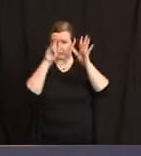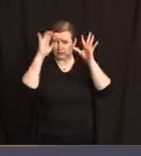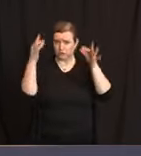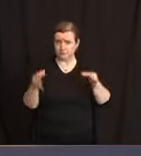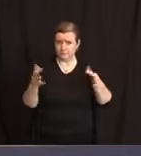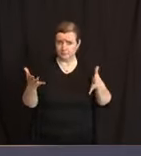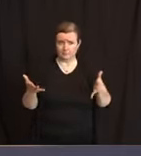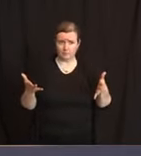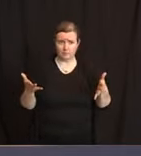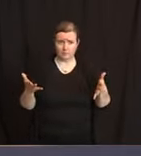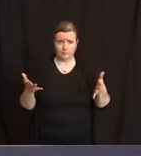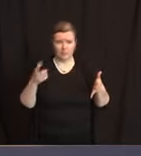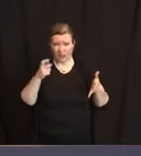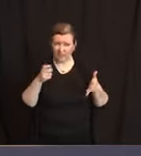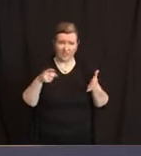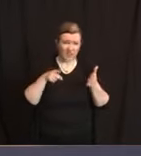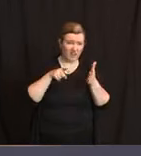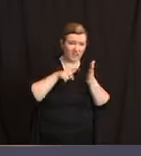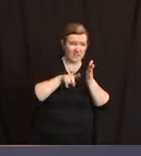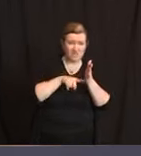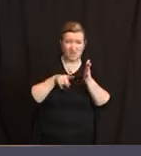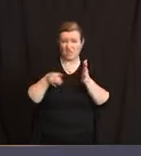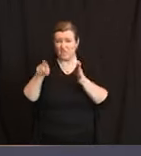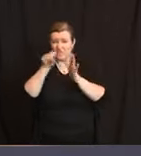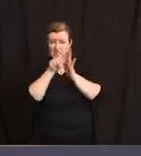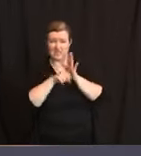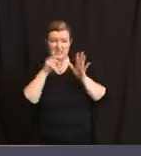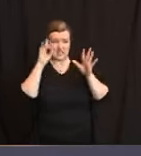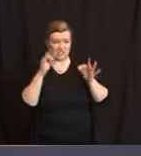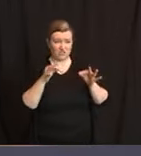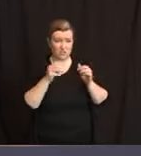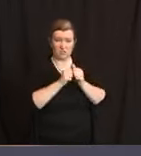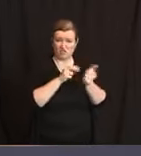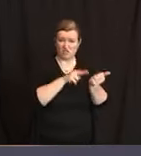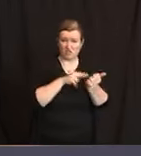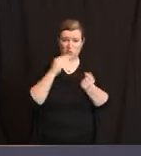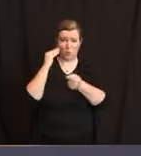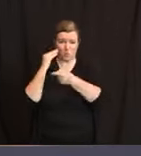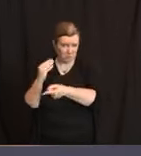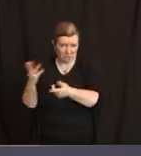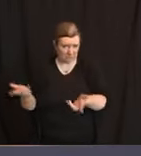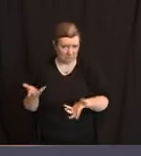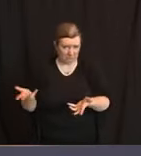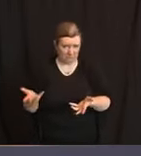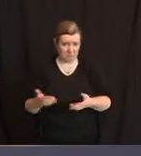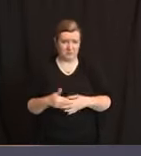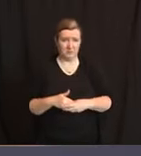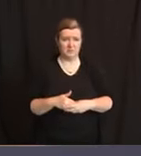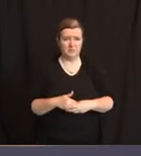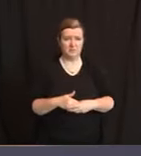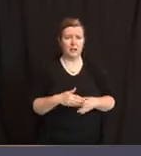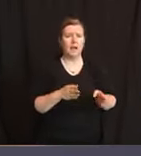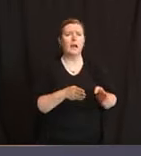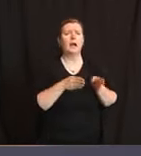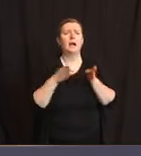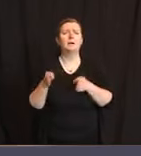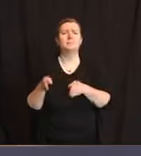one. With the existing contact tracing that's already in place, to what degree are you focusing on new hospital admissions? If so, what have you learned